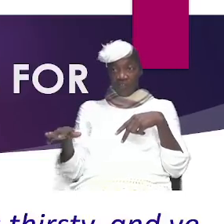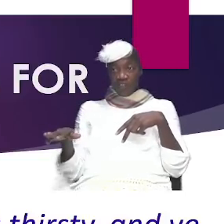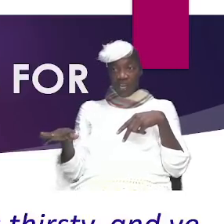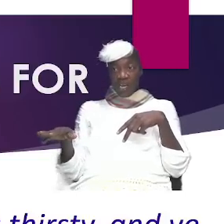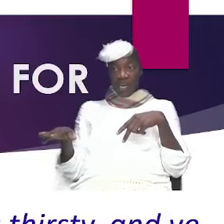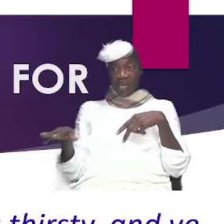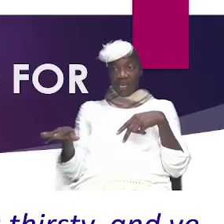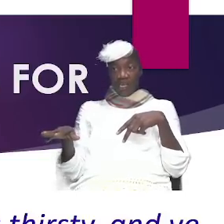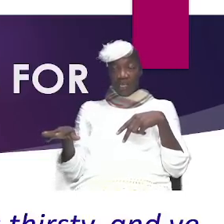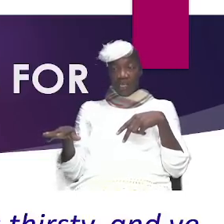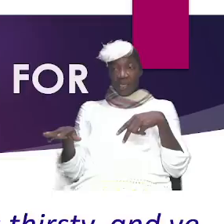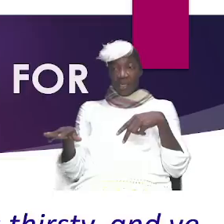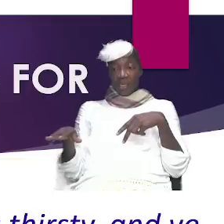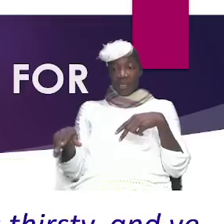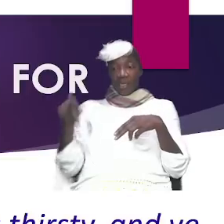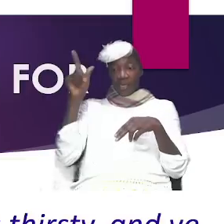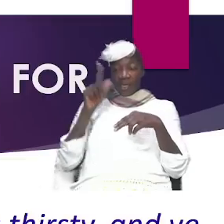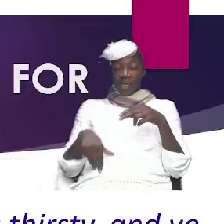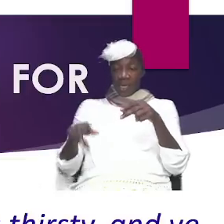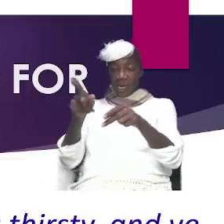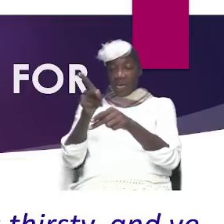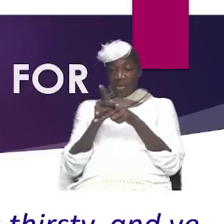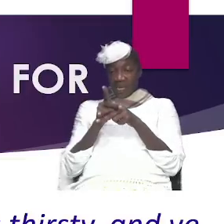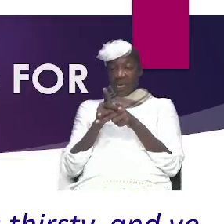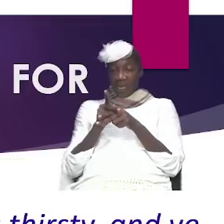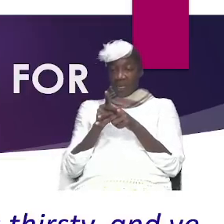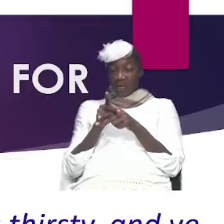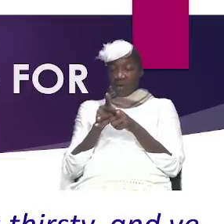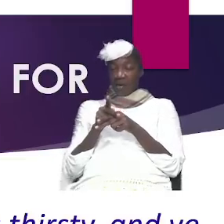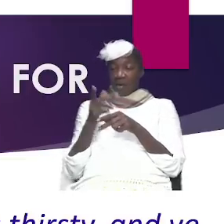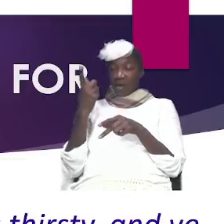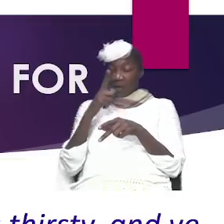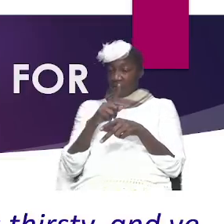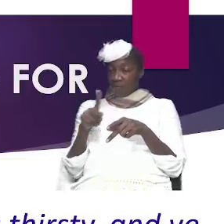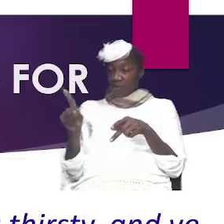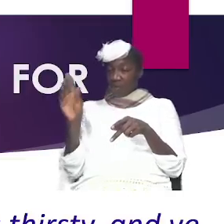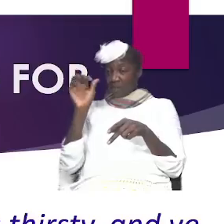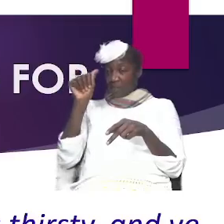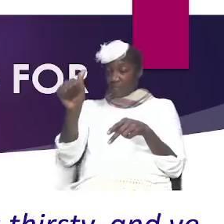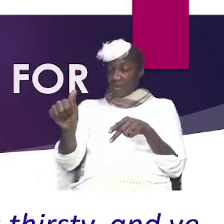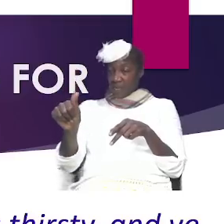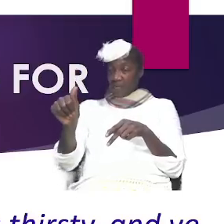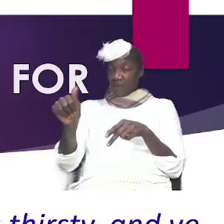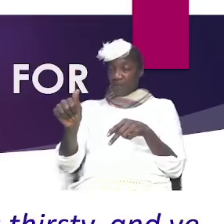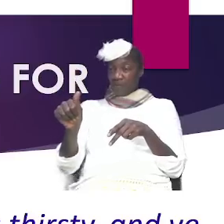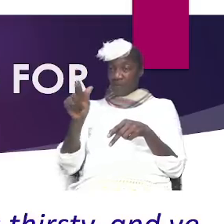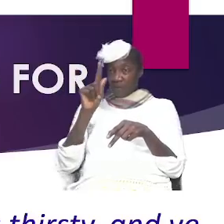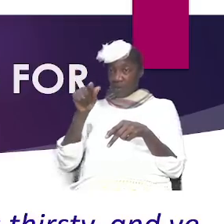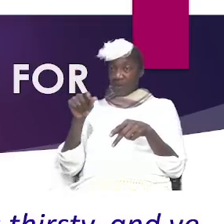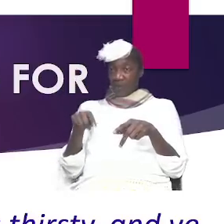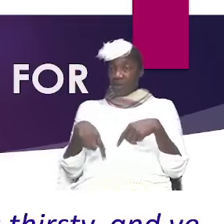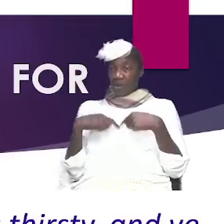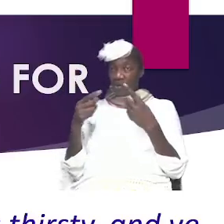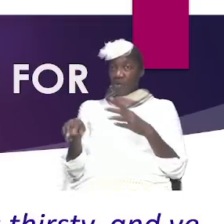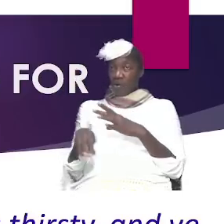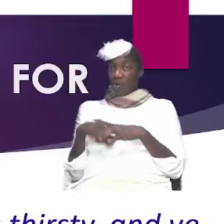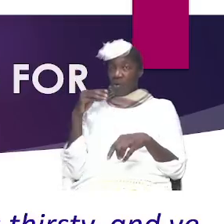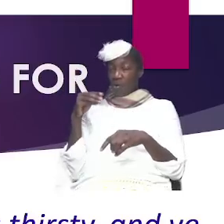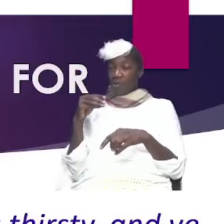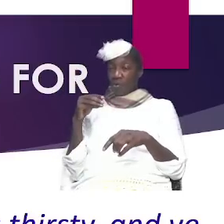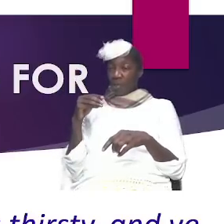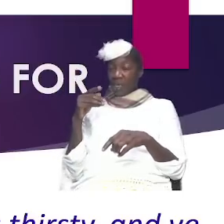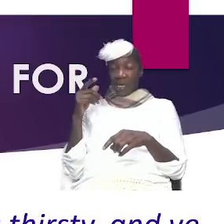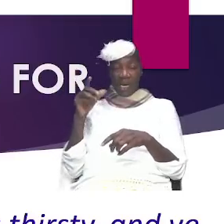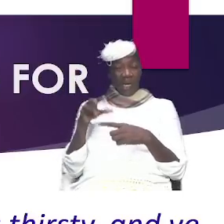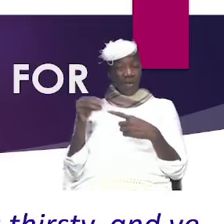a little child, can't take care of himself, or their parents can't take care of them and them though. And you go out and you decide that you're going to help